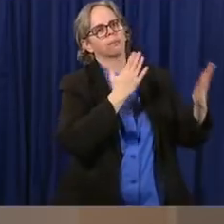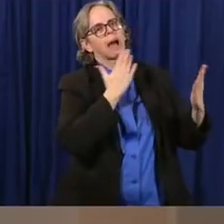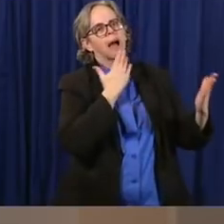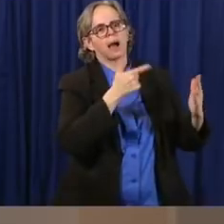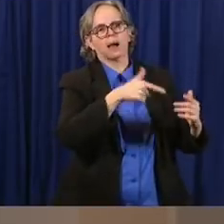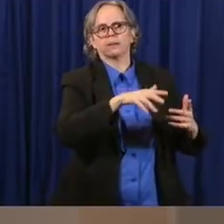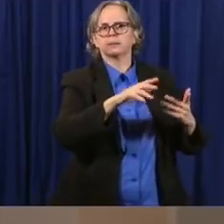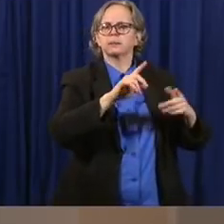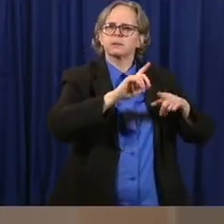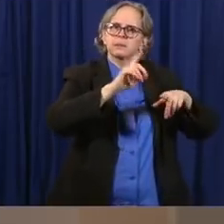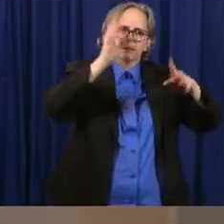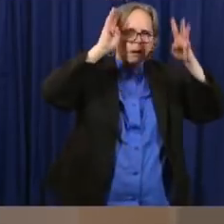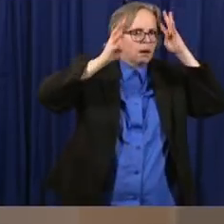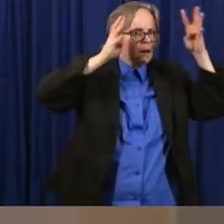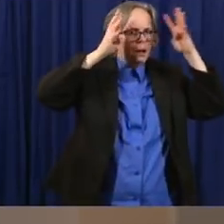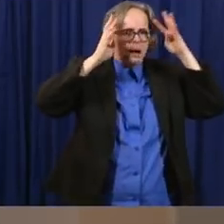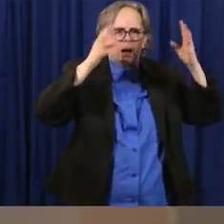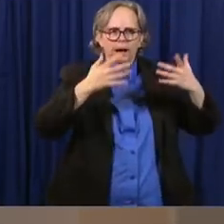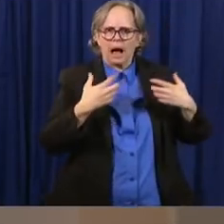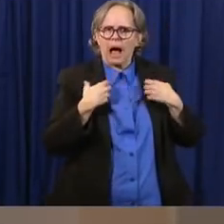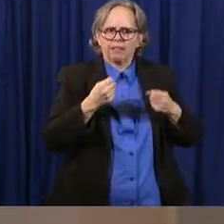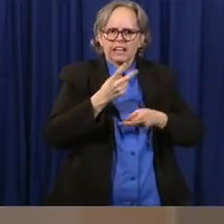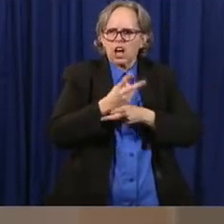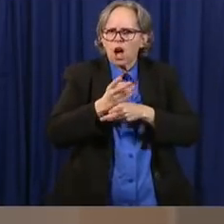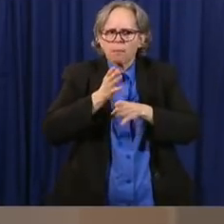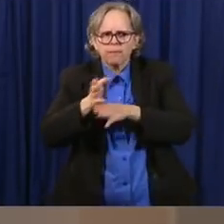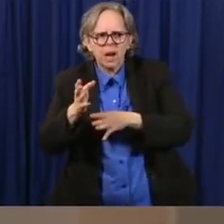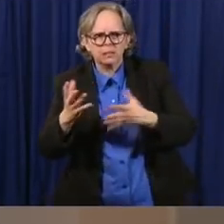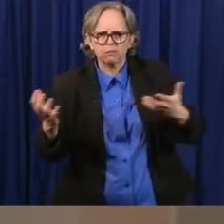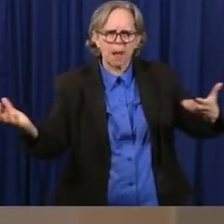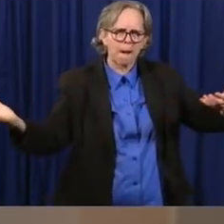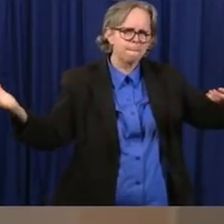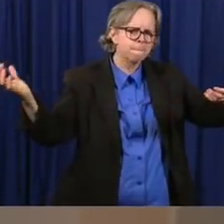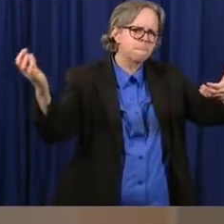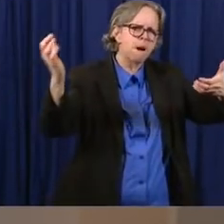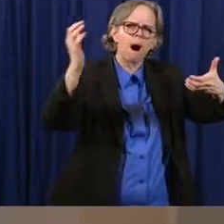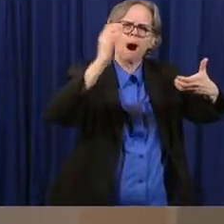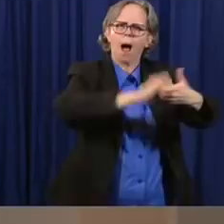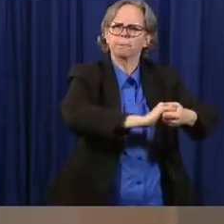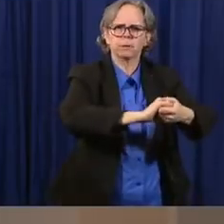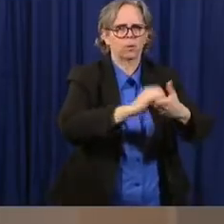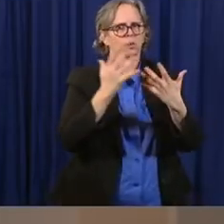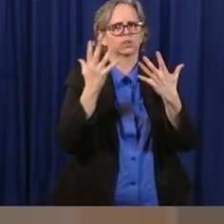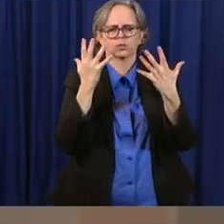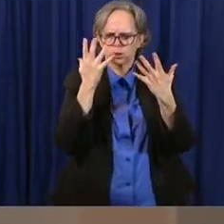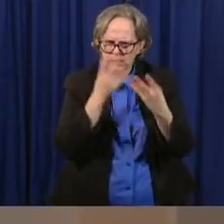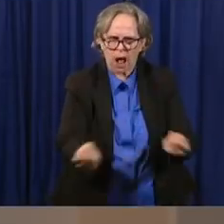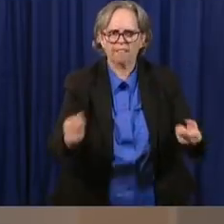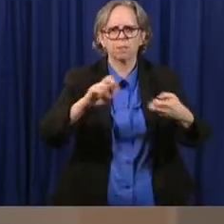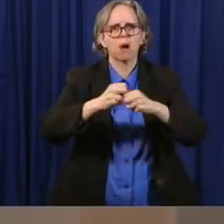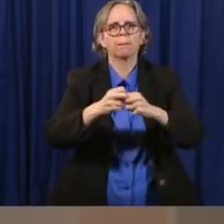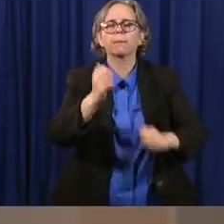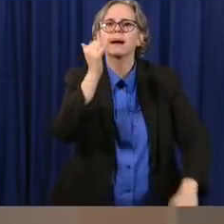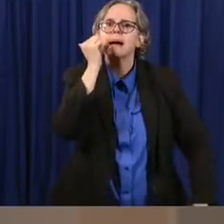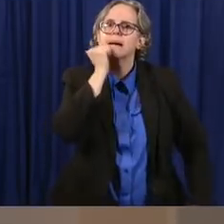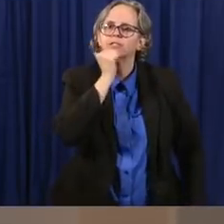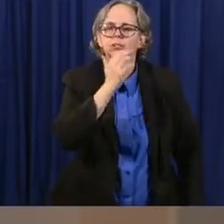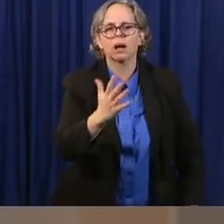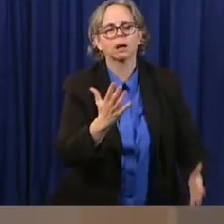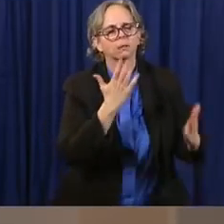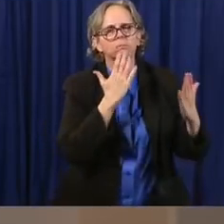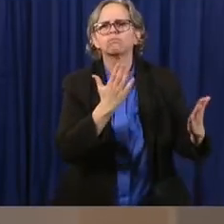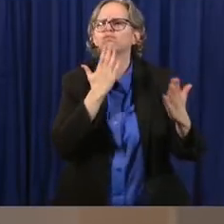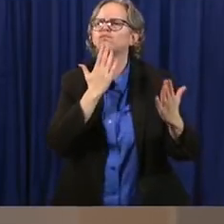entrepreneurs and healthcare professionals who are really just solving problems every day out there, and it's